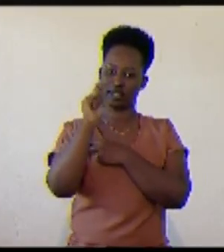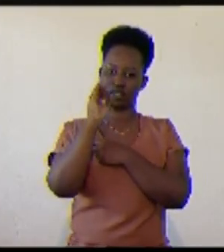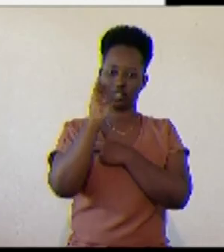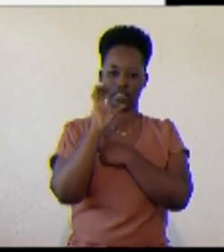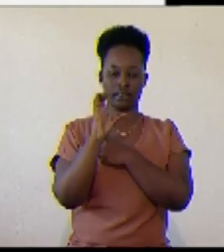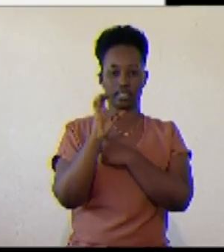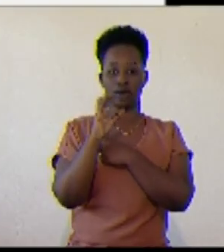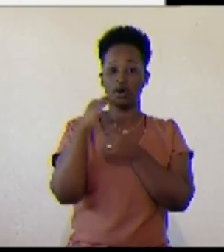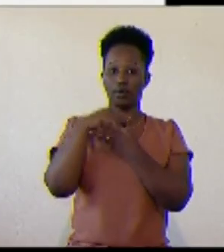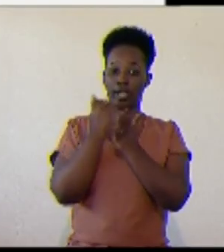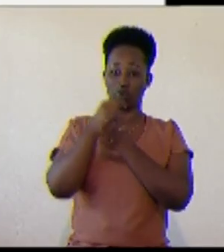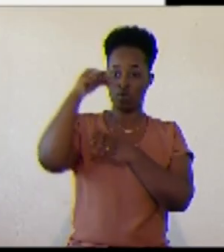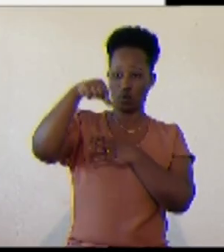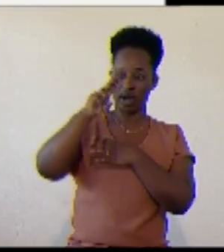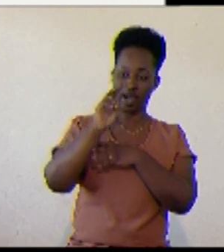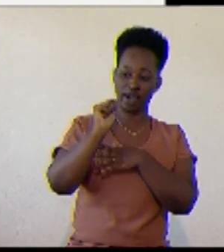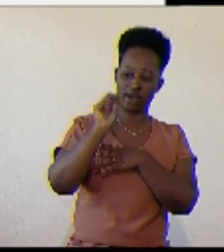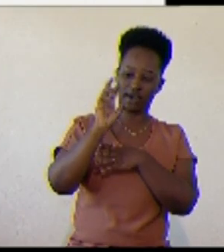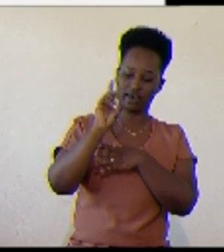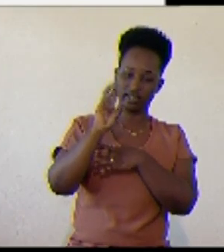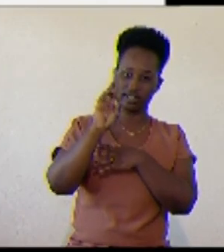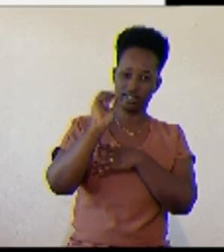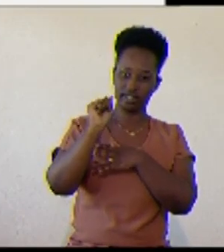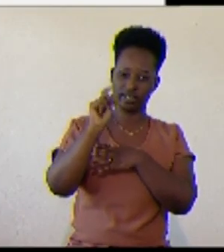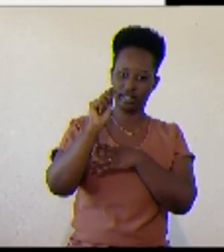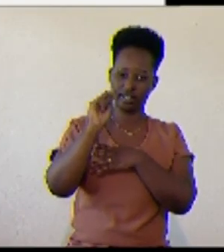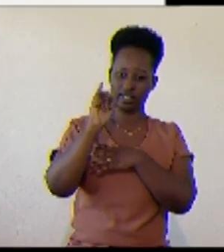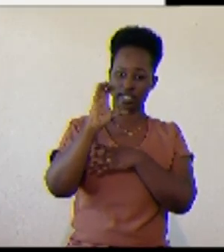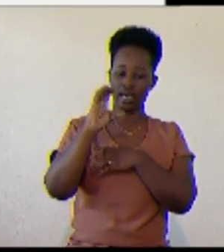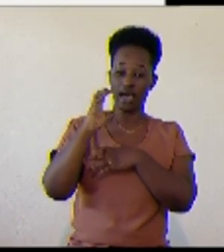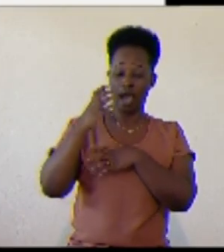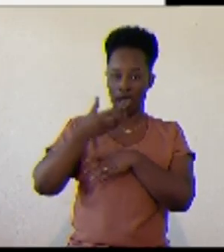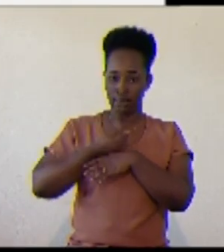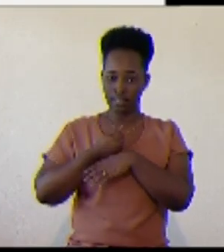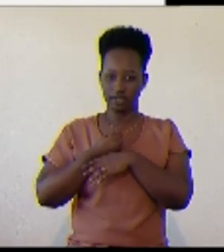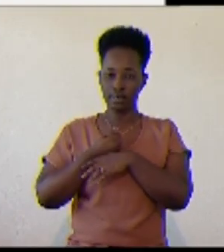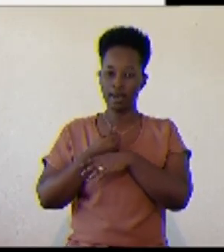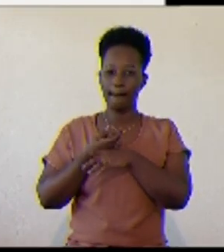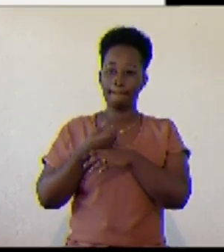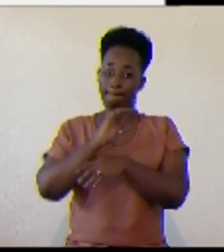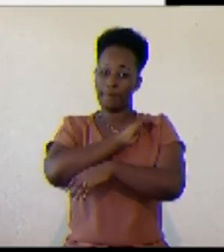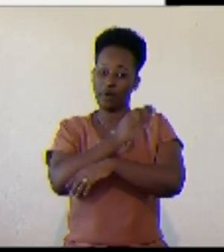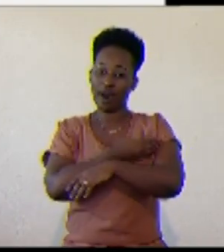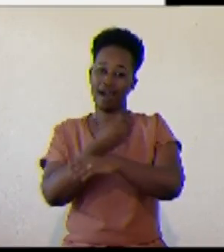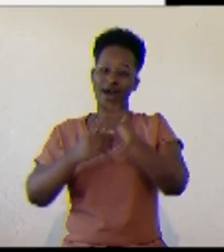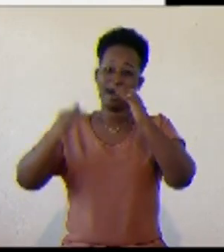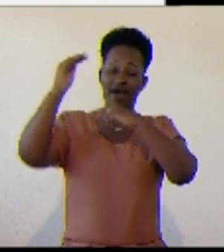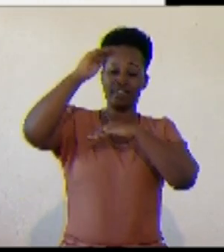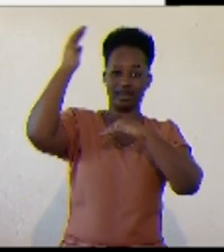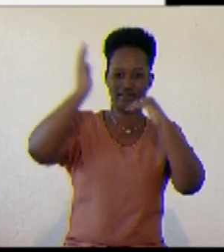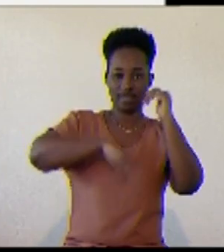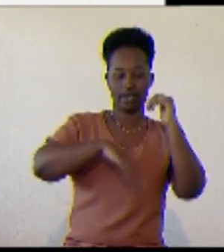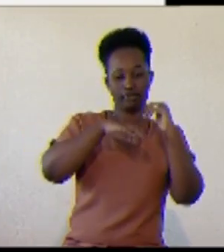above. So this is a linear function because the highest power is 1. The highest power of Q is 1. Find the total revenue function.